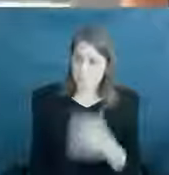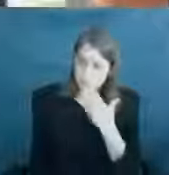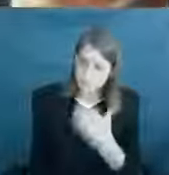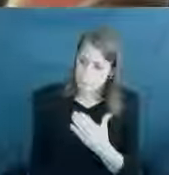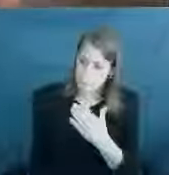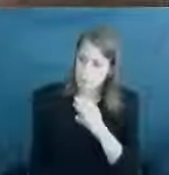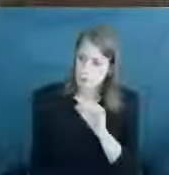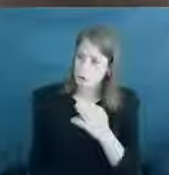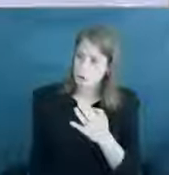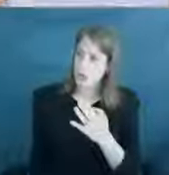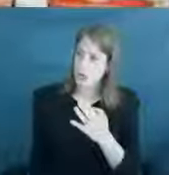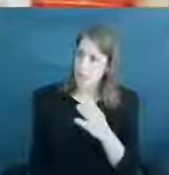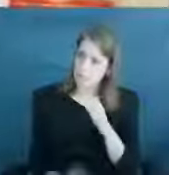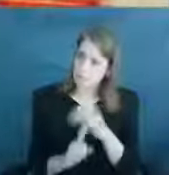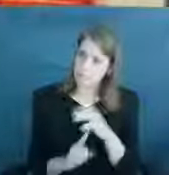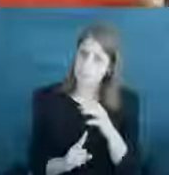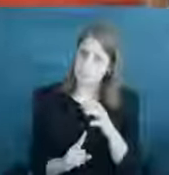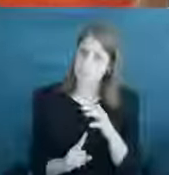matter?